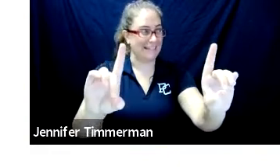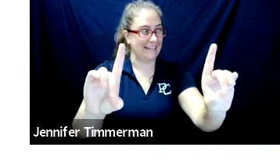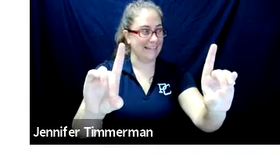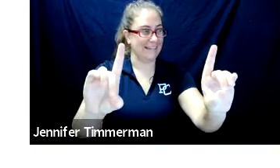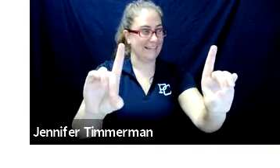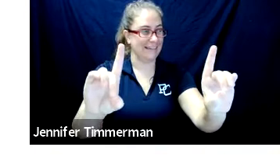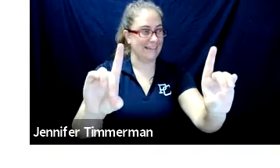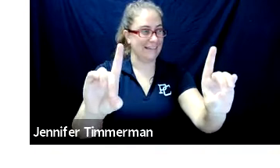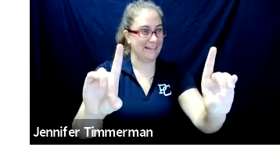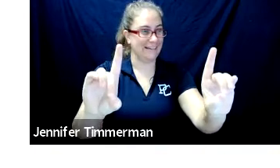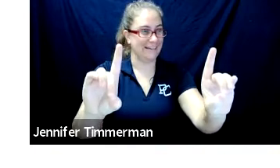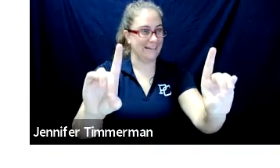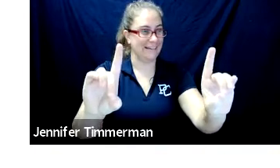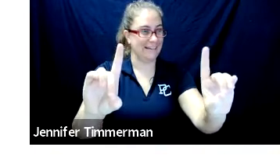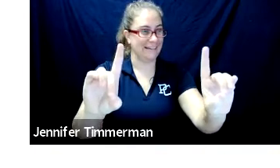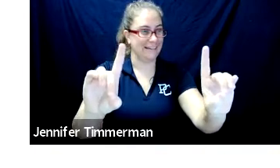D.